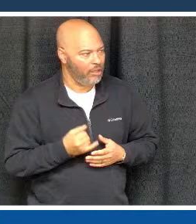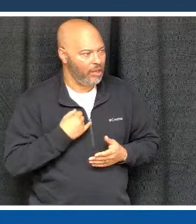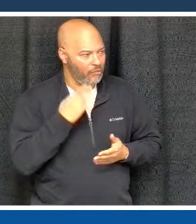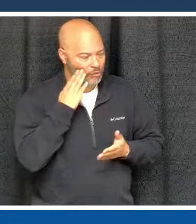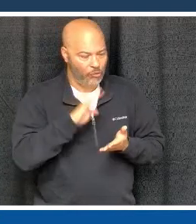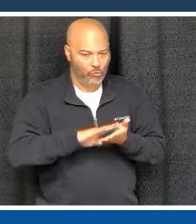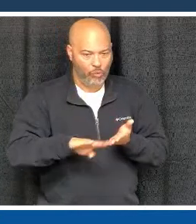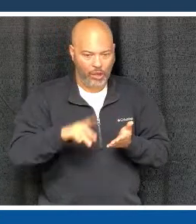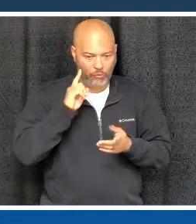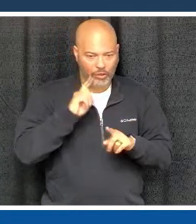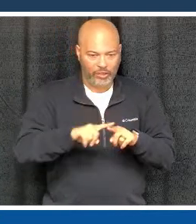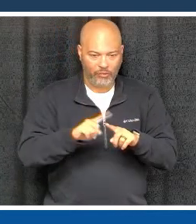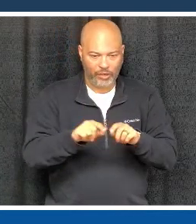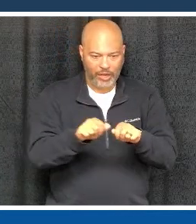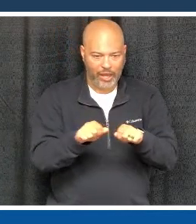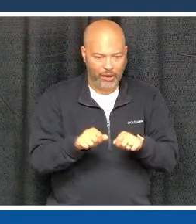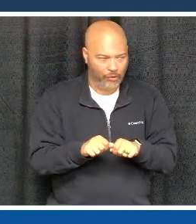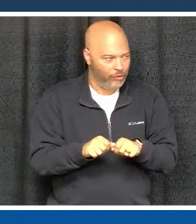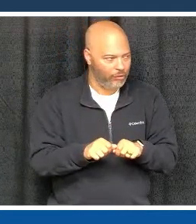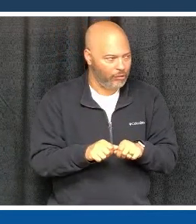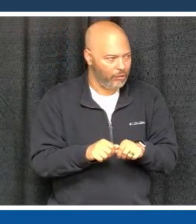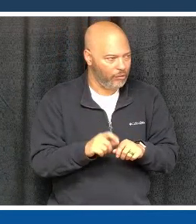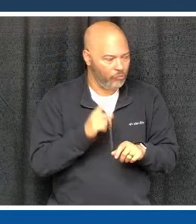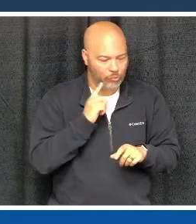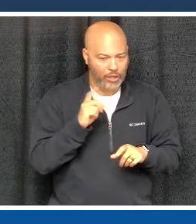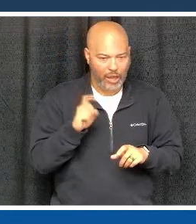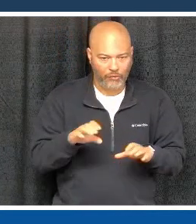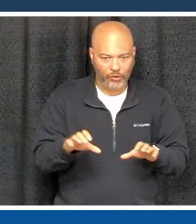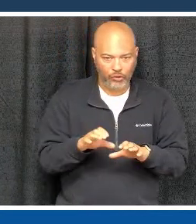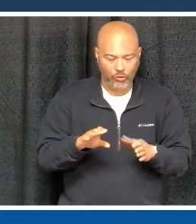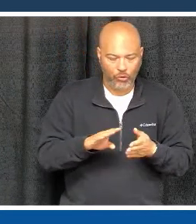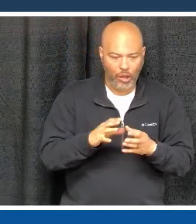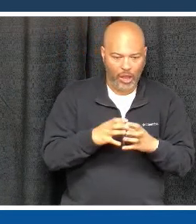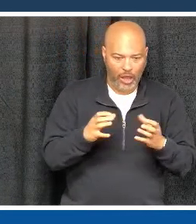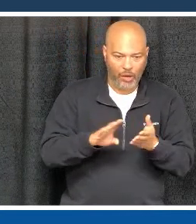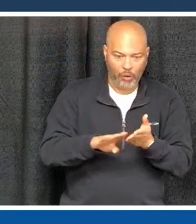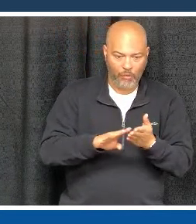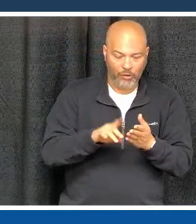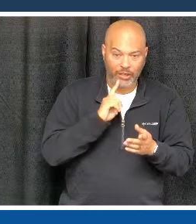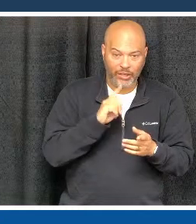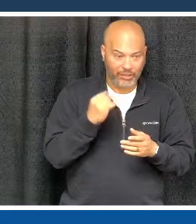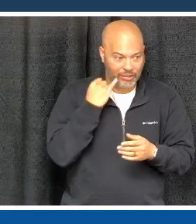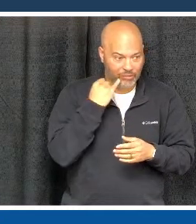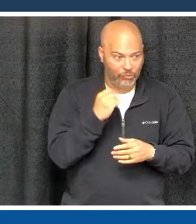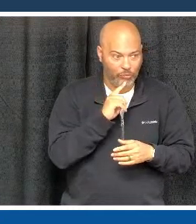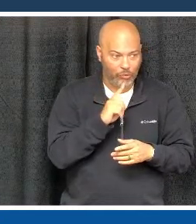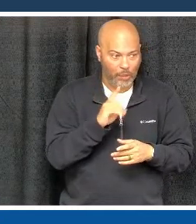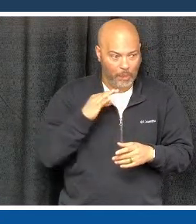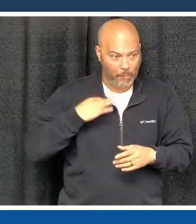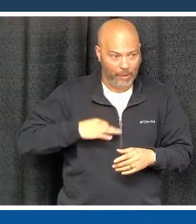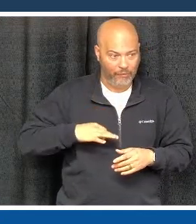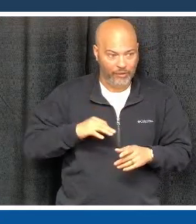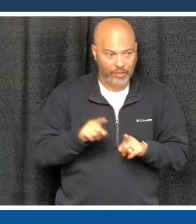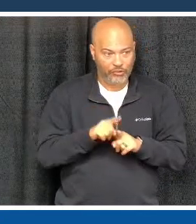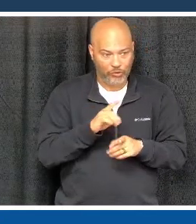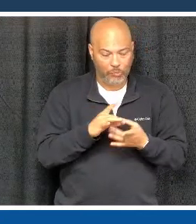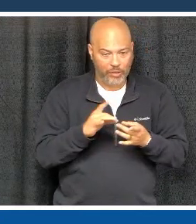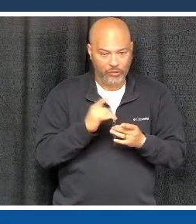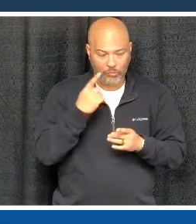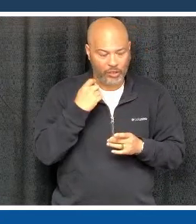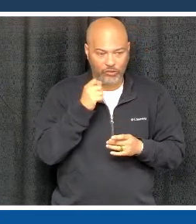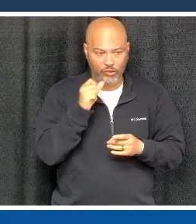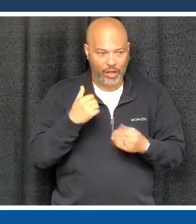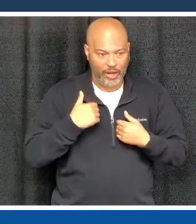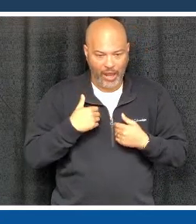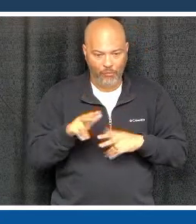in the various different areas, if we're having to do essentially quite a few waivers, is it really then going to be beneficial, as you mentioned, because you're not going to have